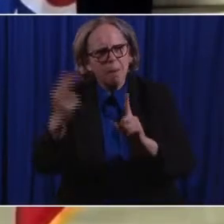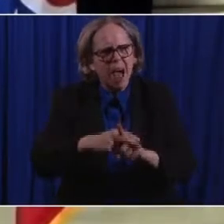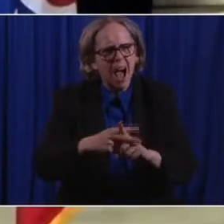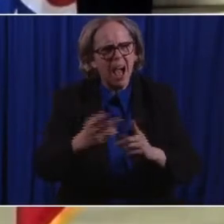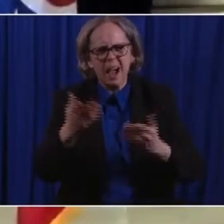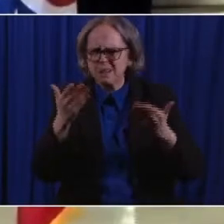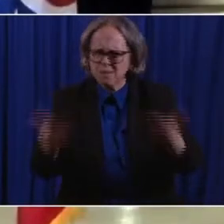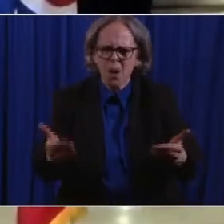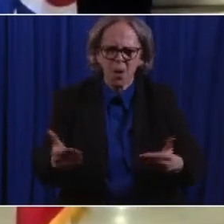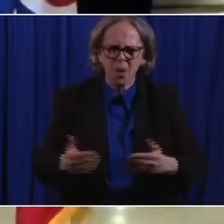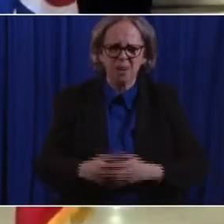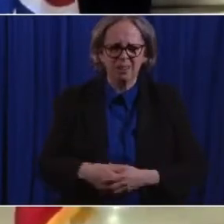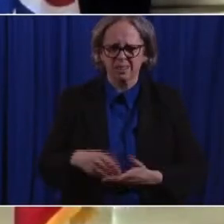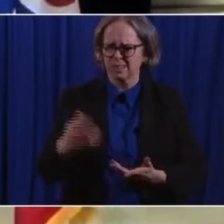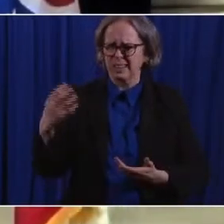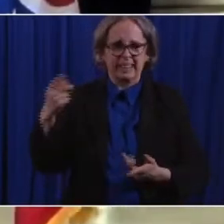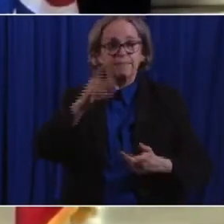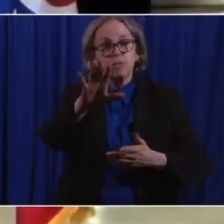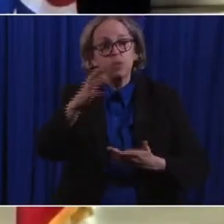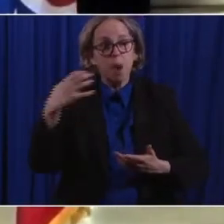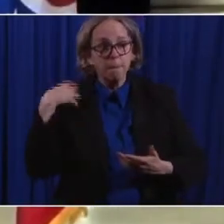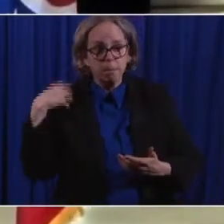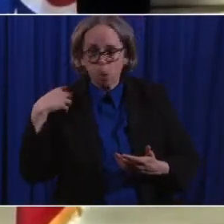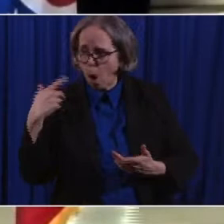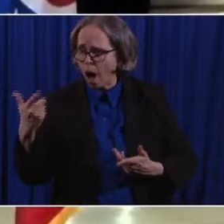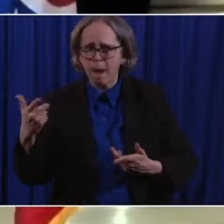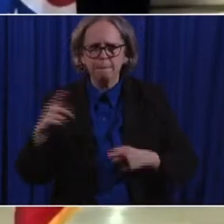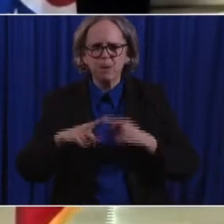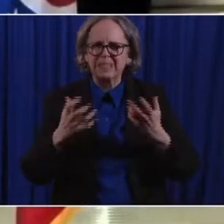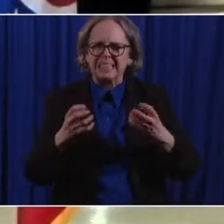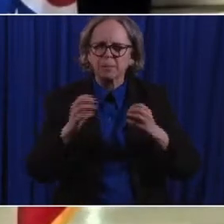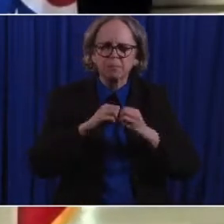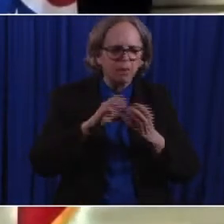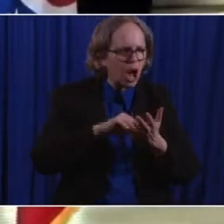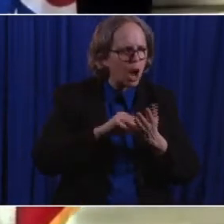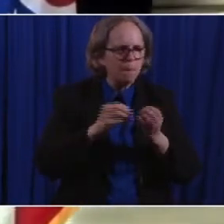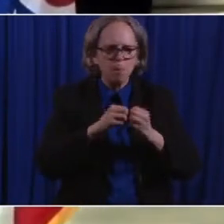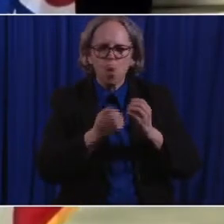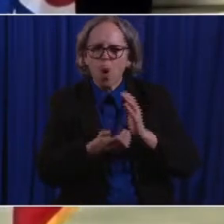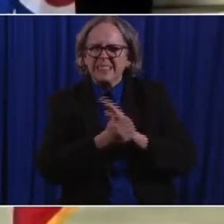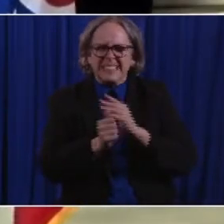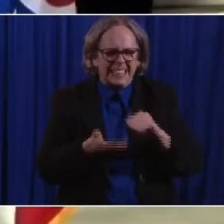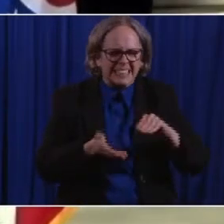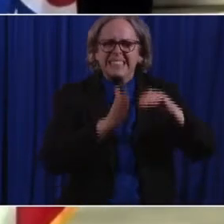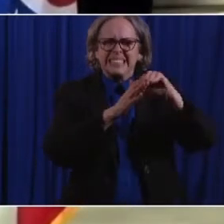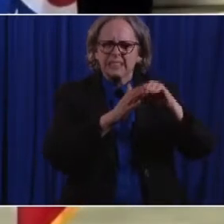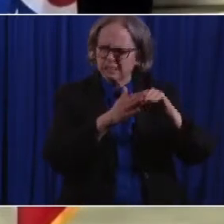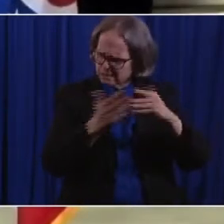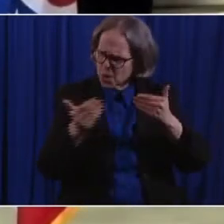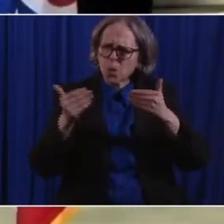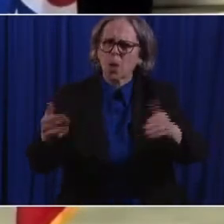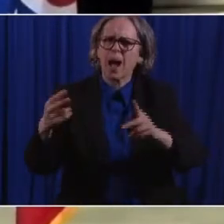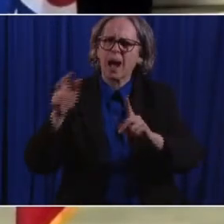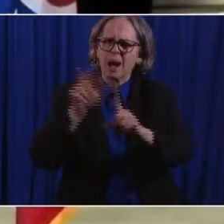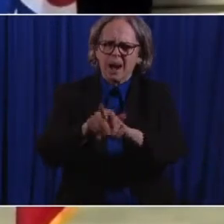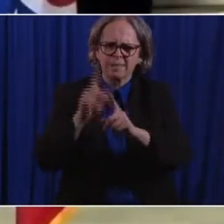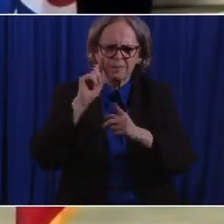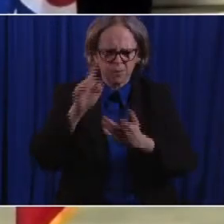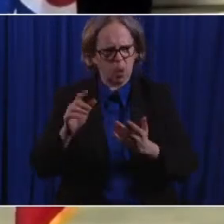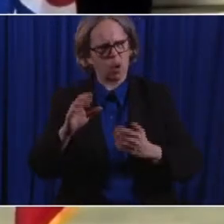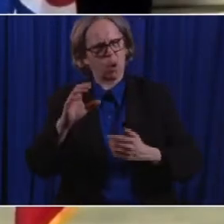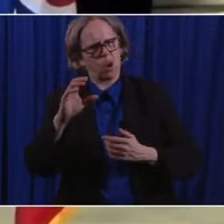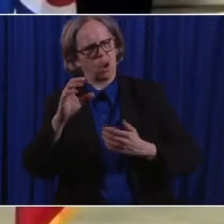new skills because technology is changing the nature of work. You can use tech cred to help upskill them. We pay up